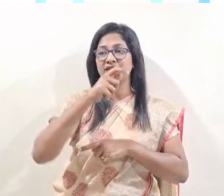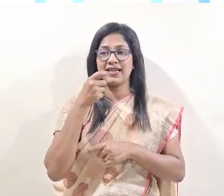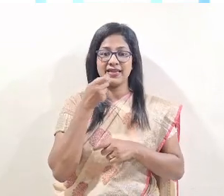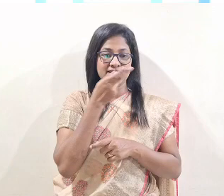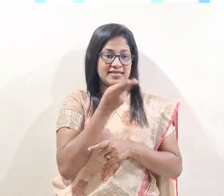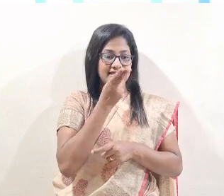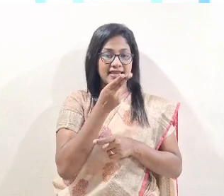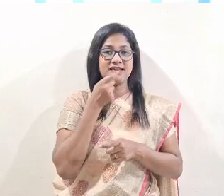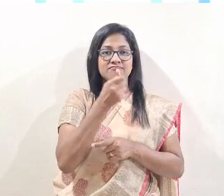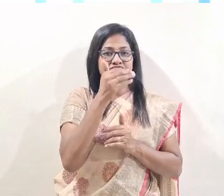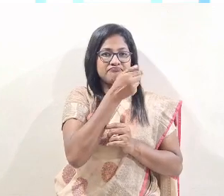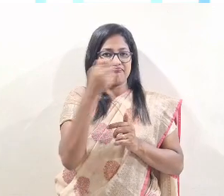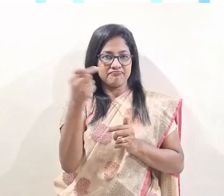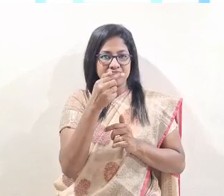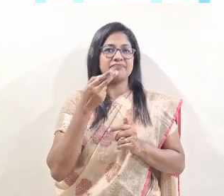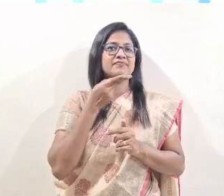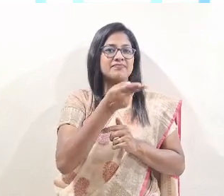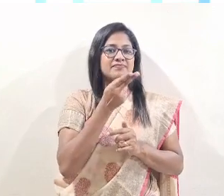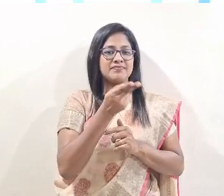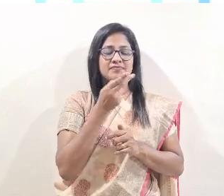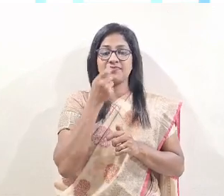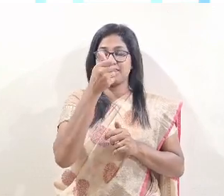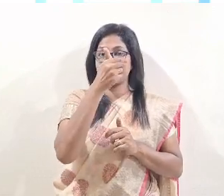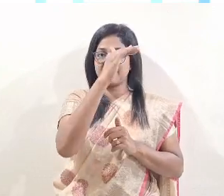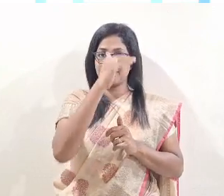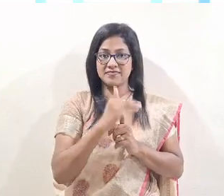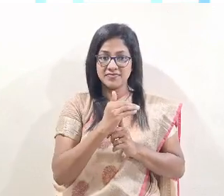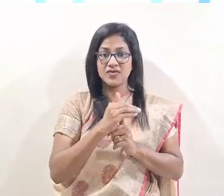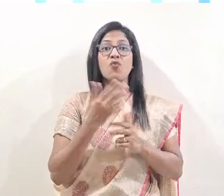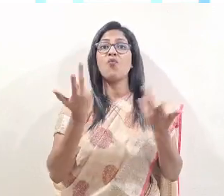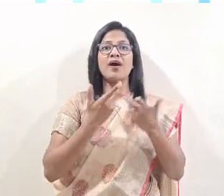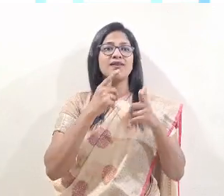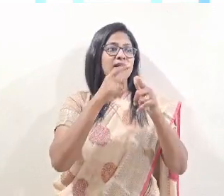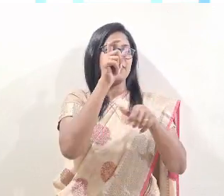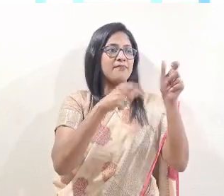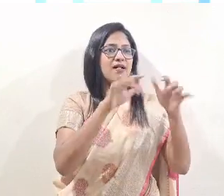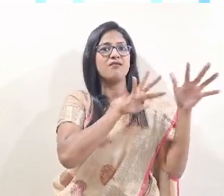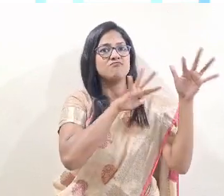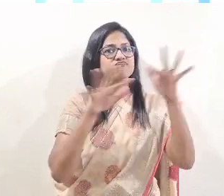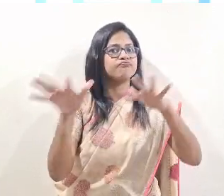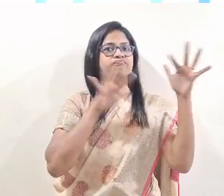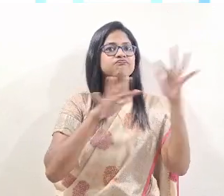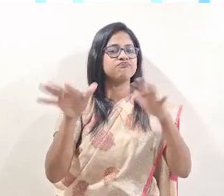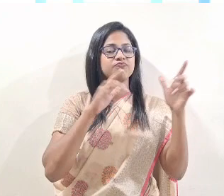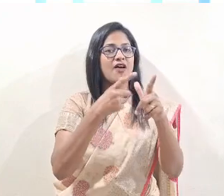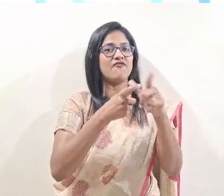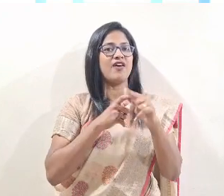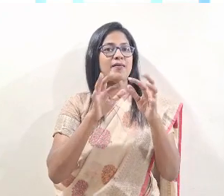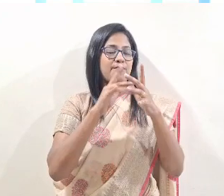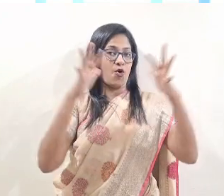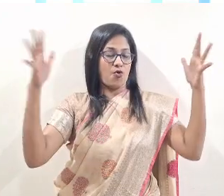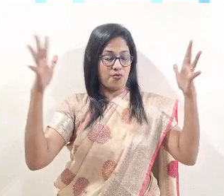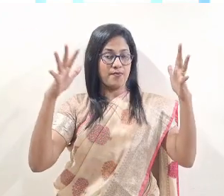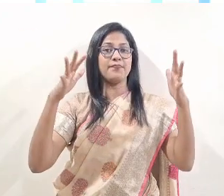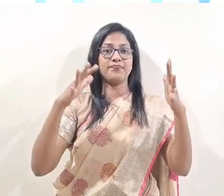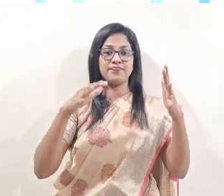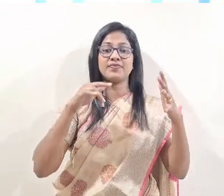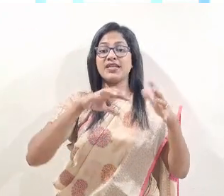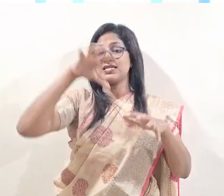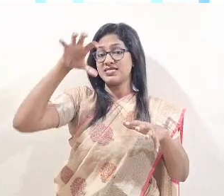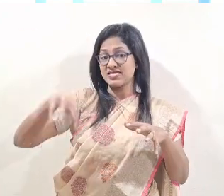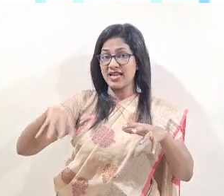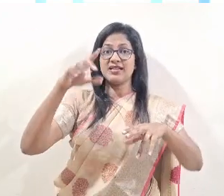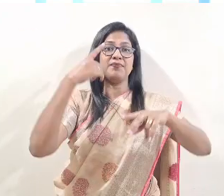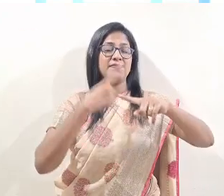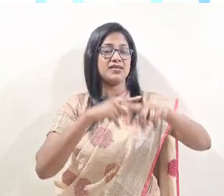subsidized tickets to basically regain speed in the public transport sectors, states and